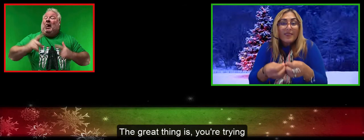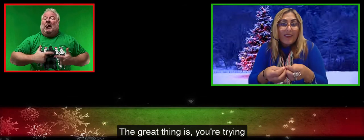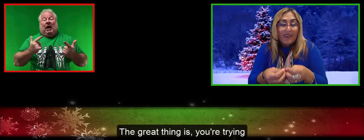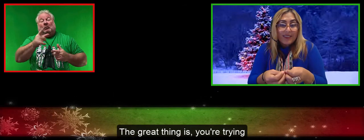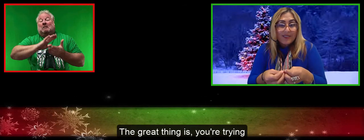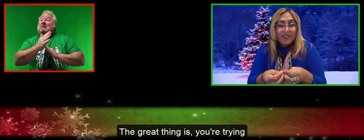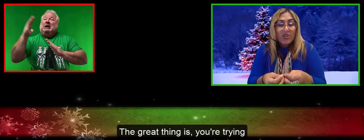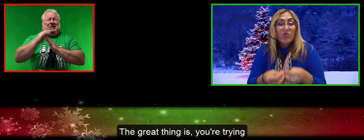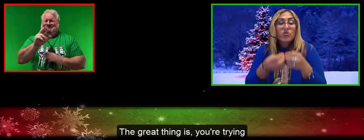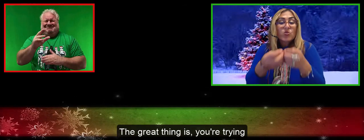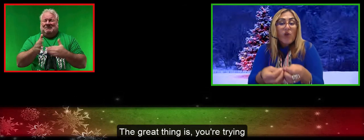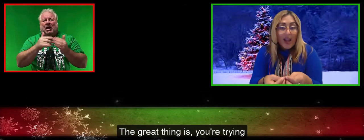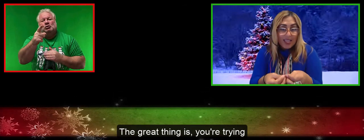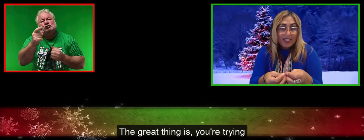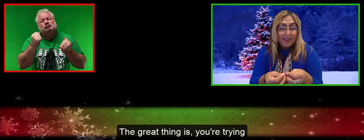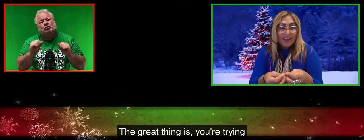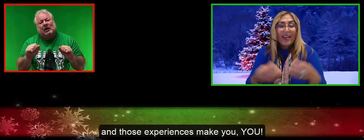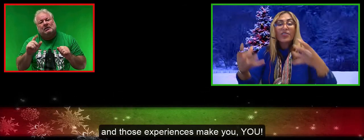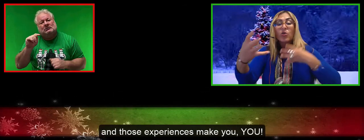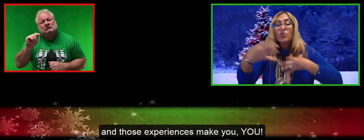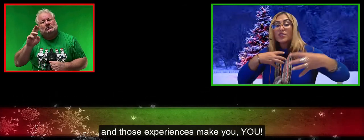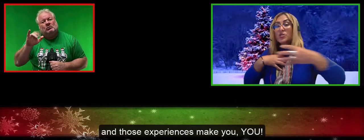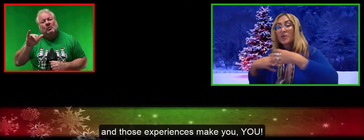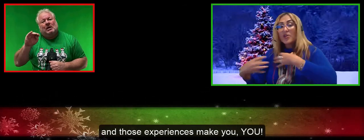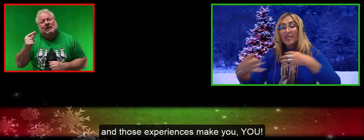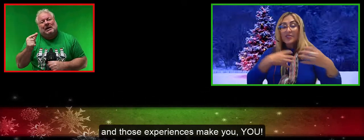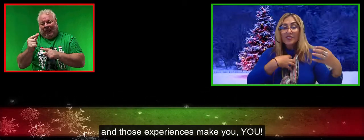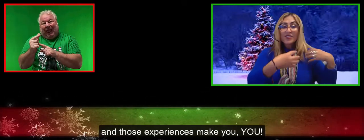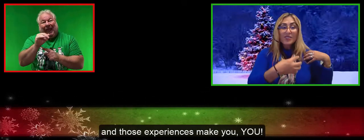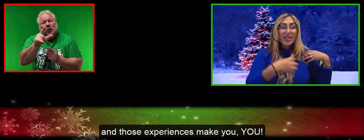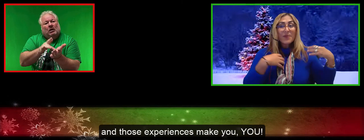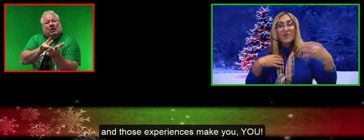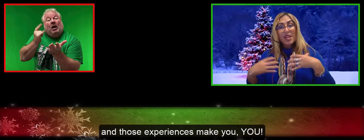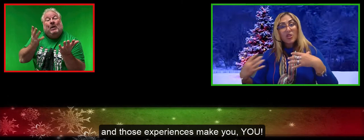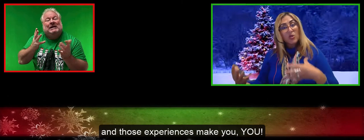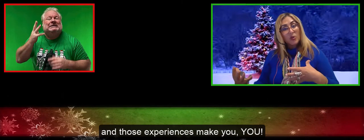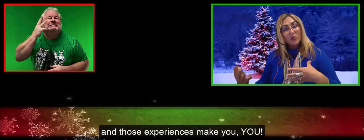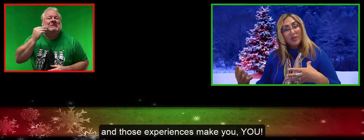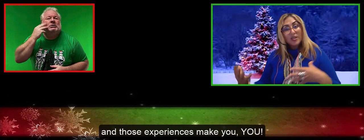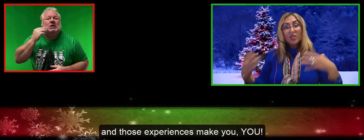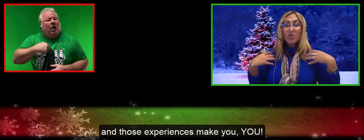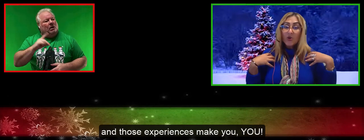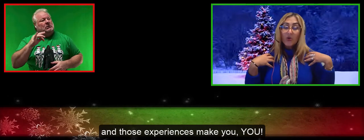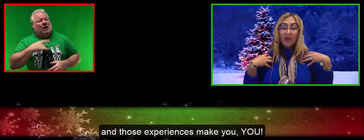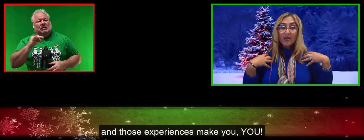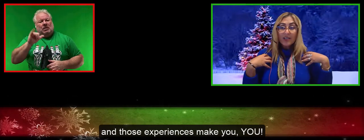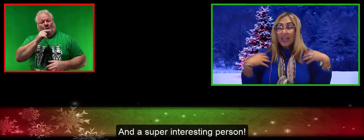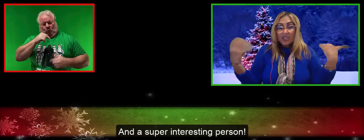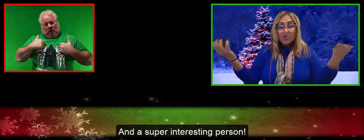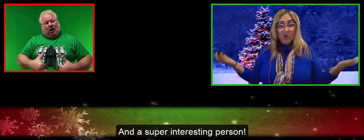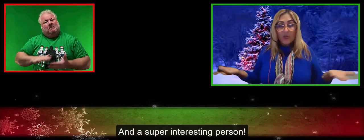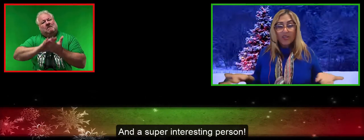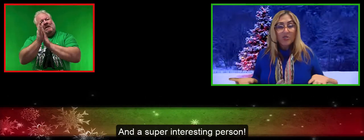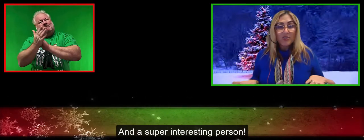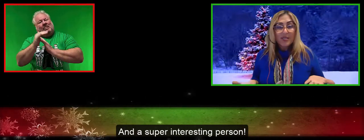great thing is you're trying, and those experiences make you you and